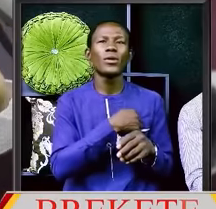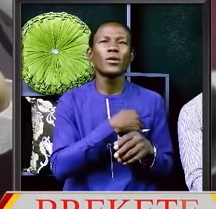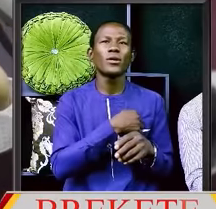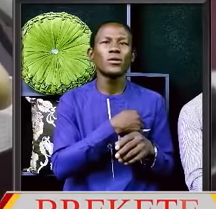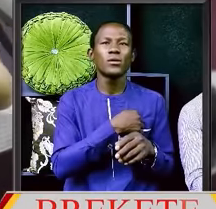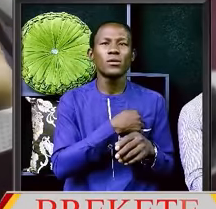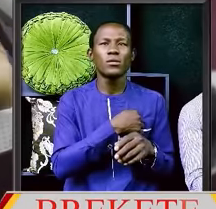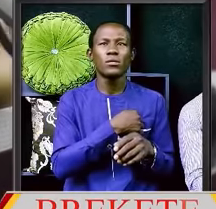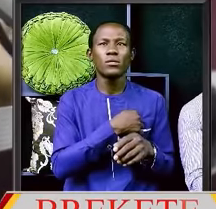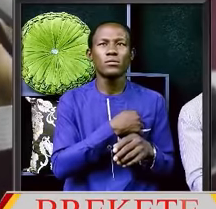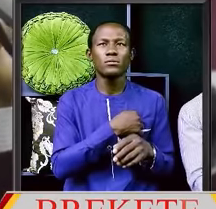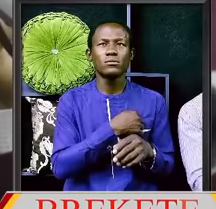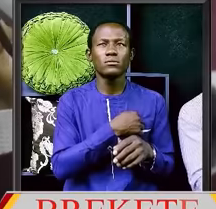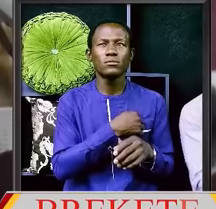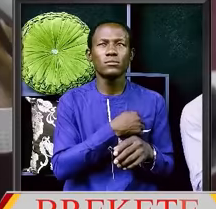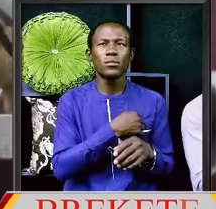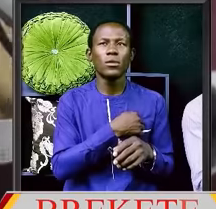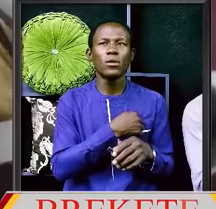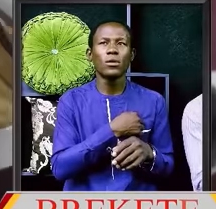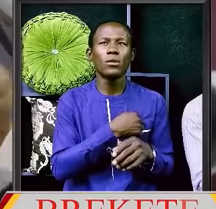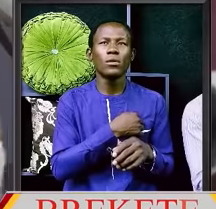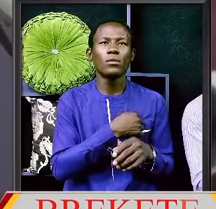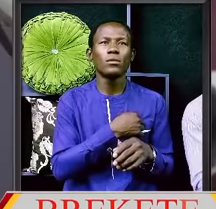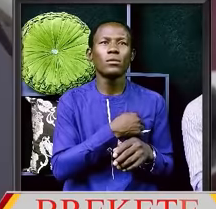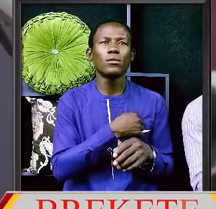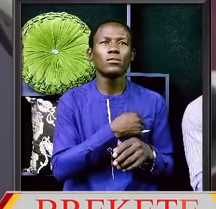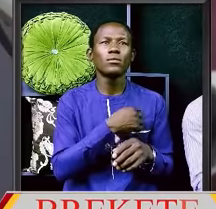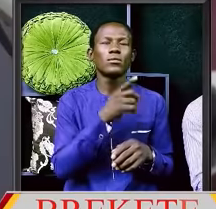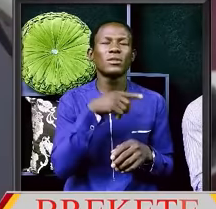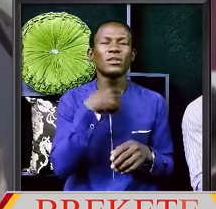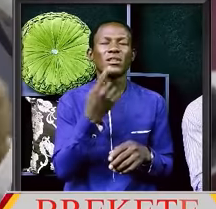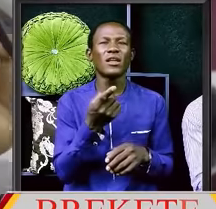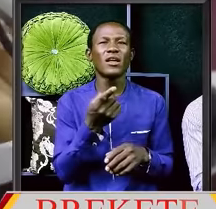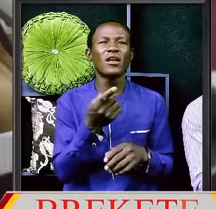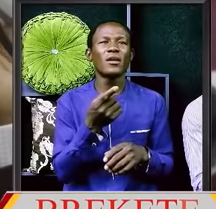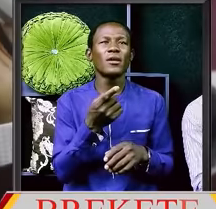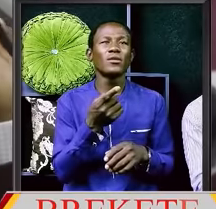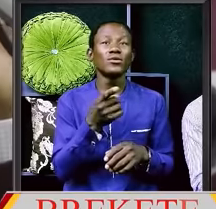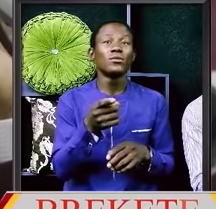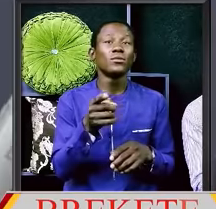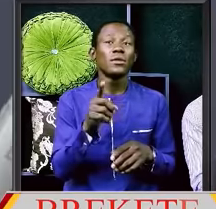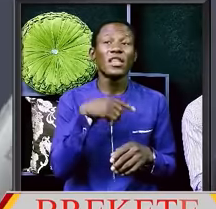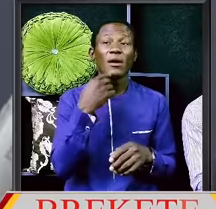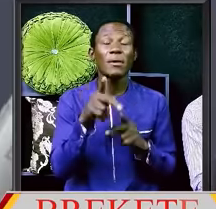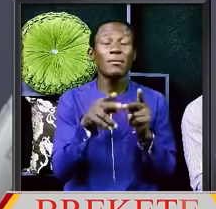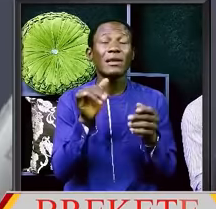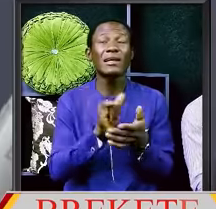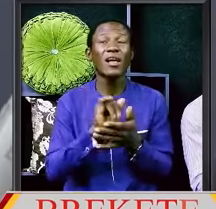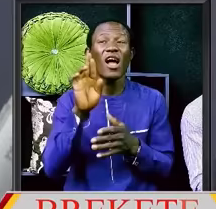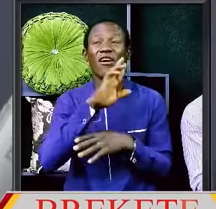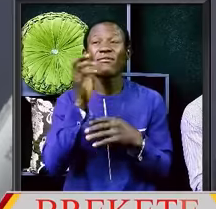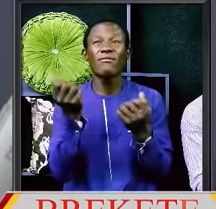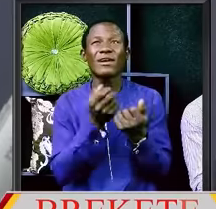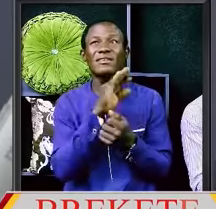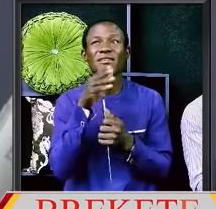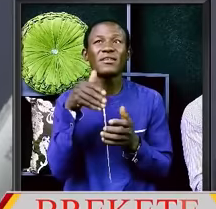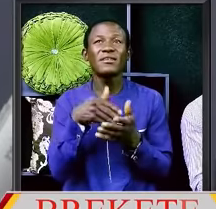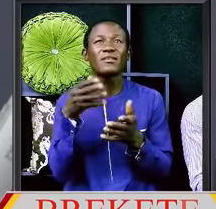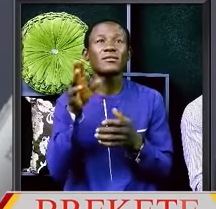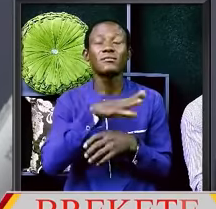proclaiming for him. They should desist from causing the... Let justice prevail. Okay. If she knows anything about Mohbad, we will